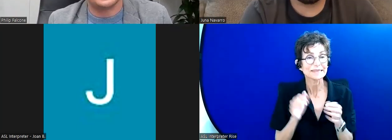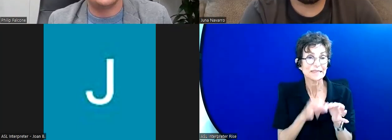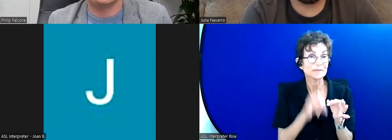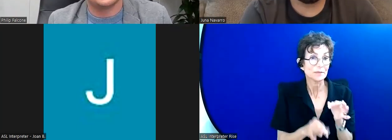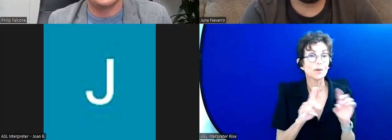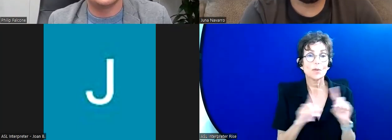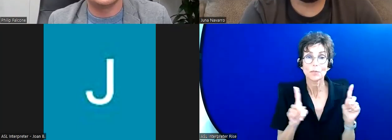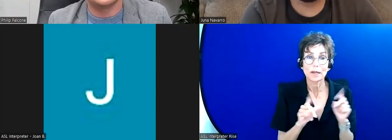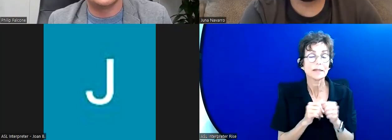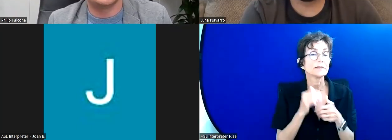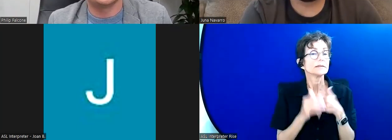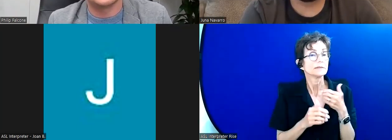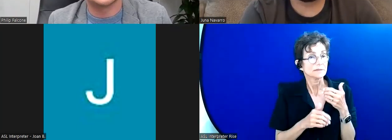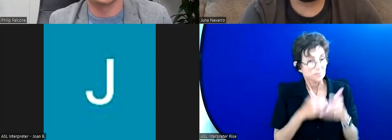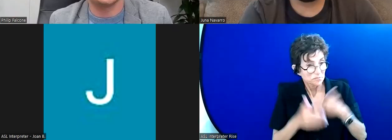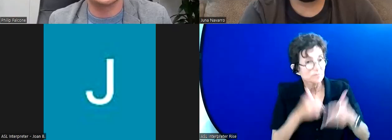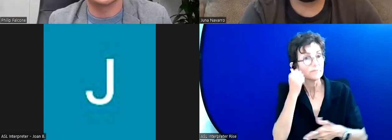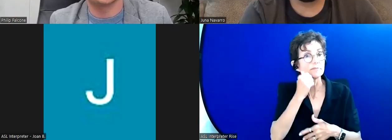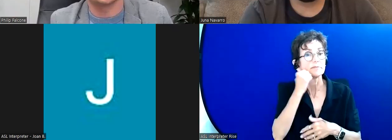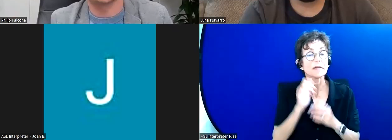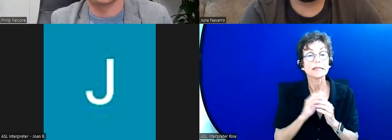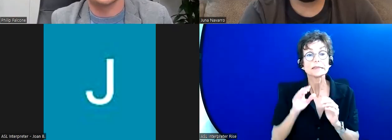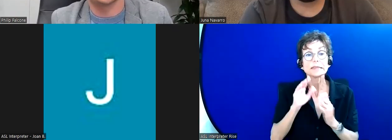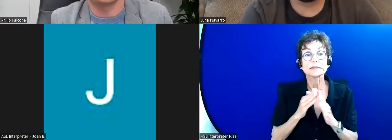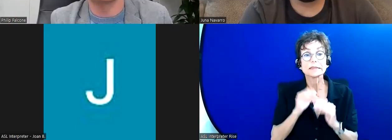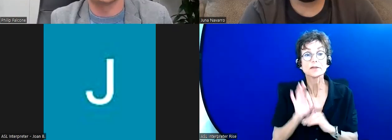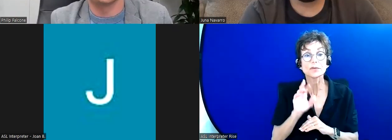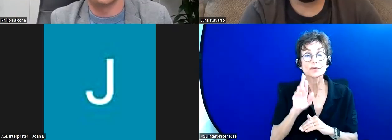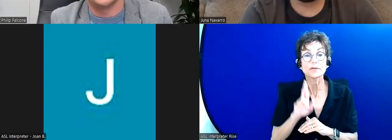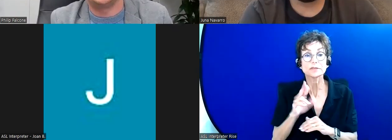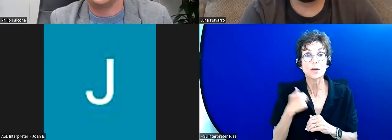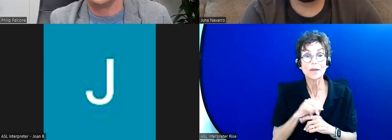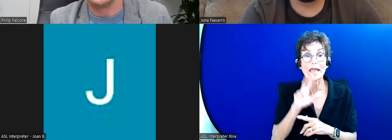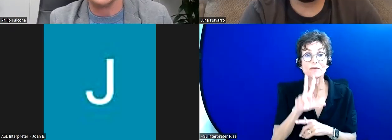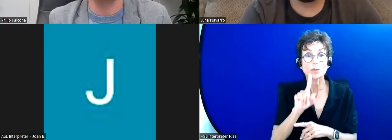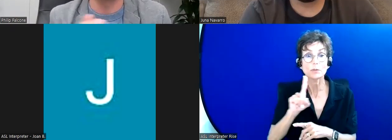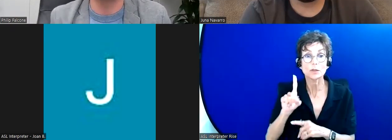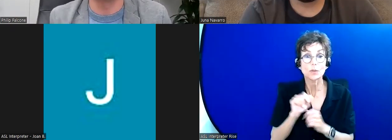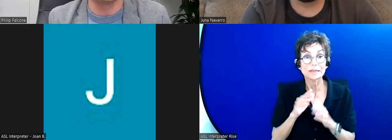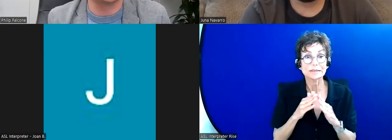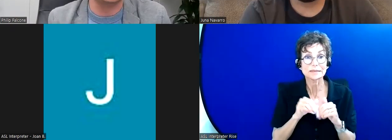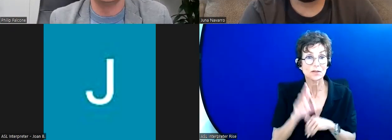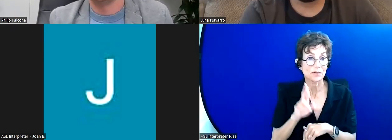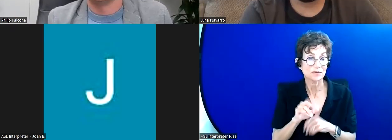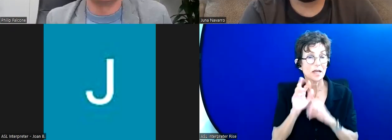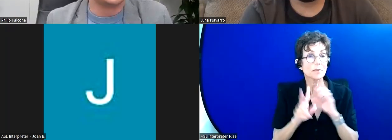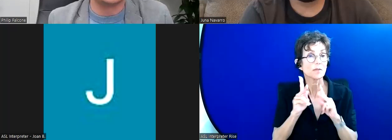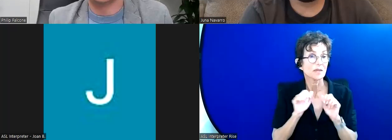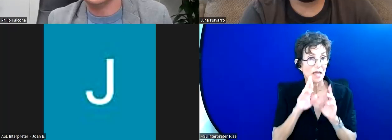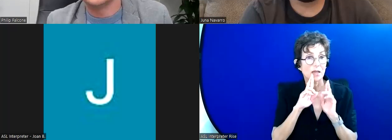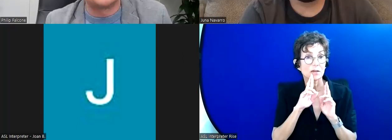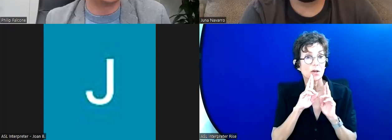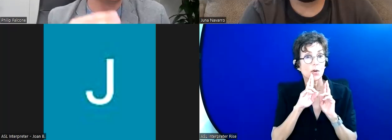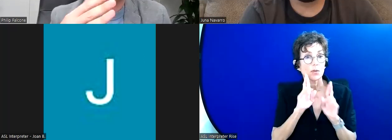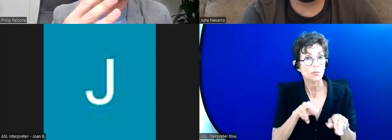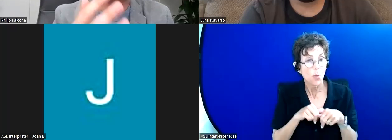we have a city call system for the city of Riverside called 311. People can report